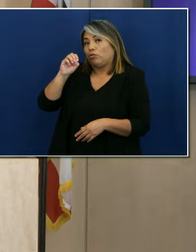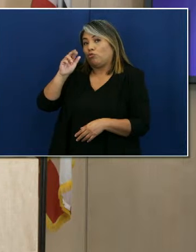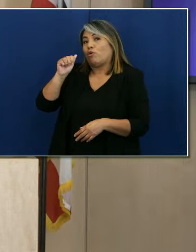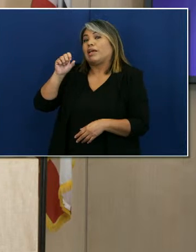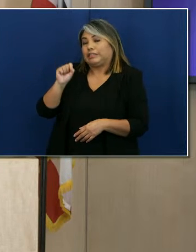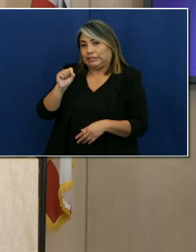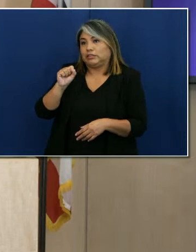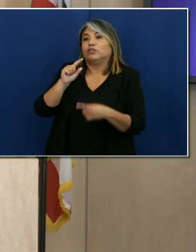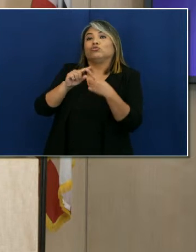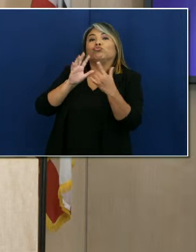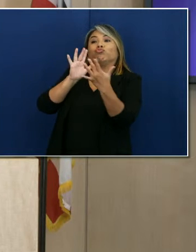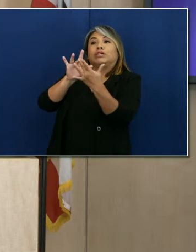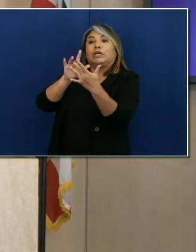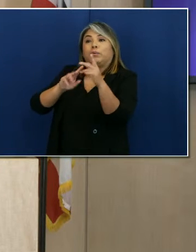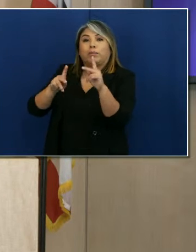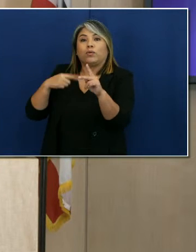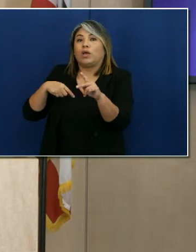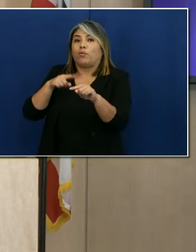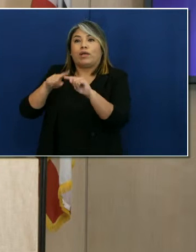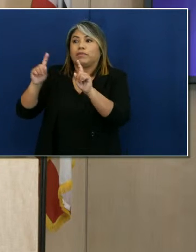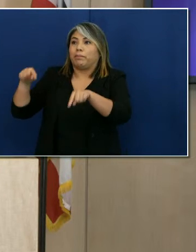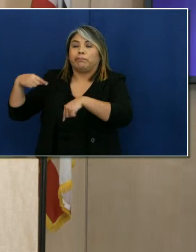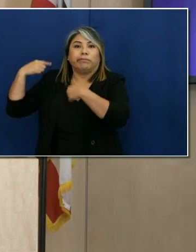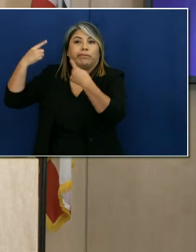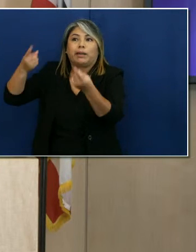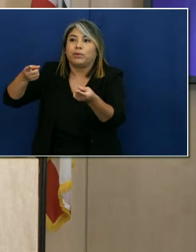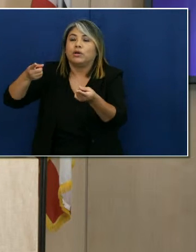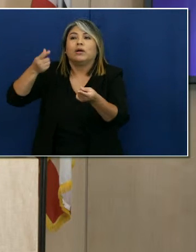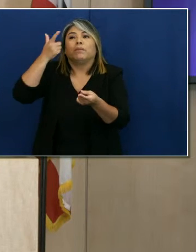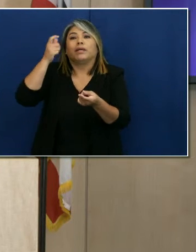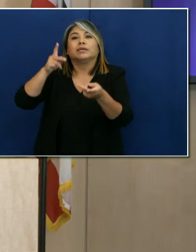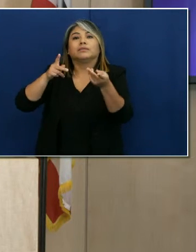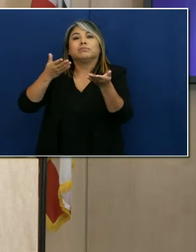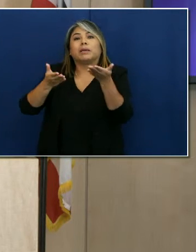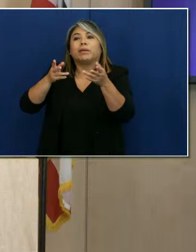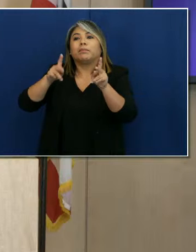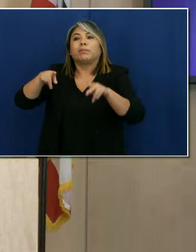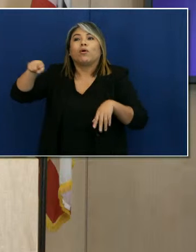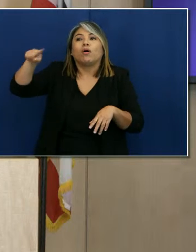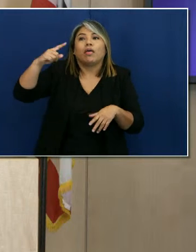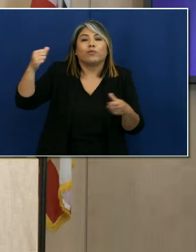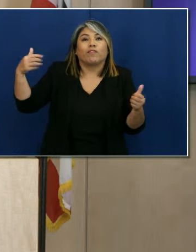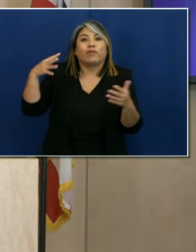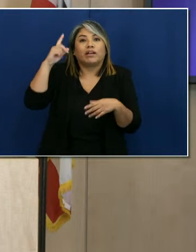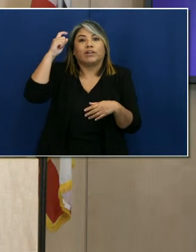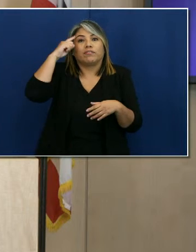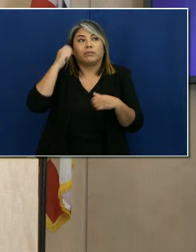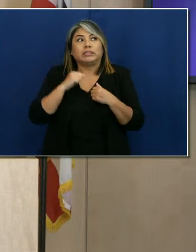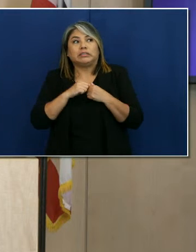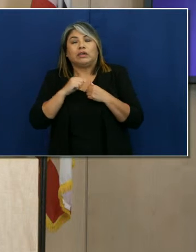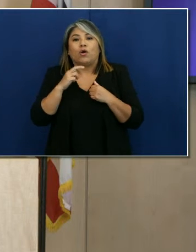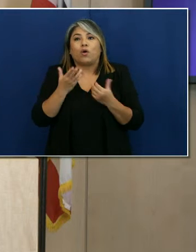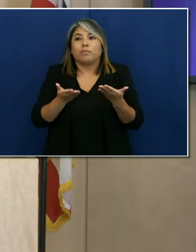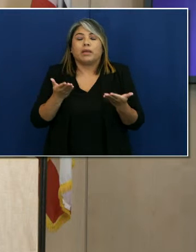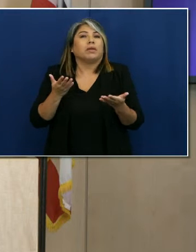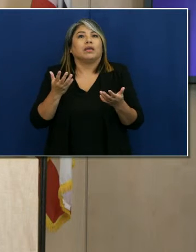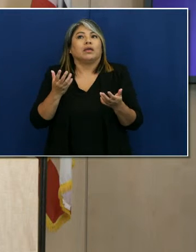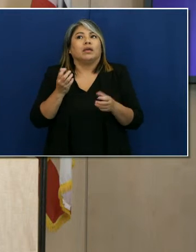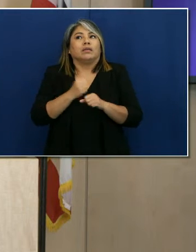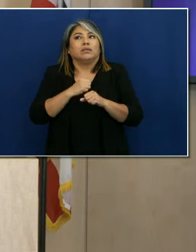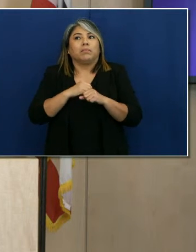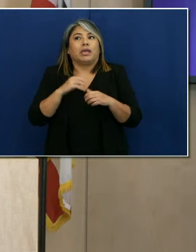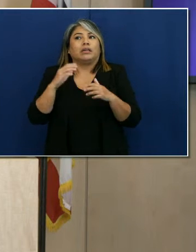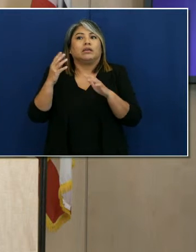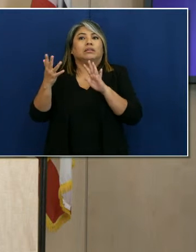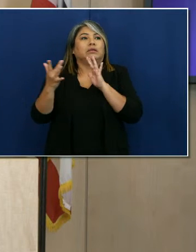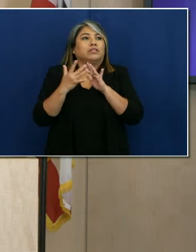individuals that we have not been able to reach because people might be afraid of government or making the connection or talking